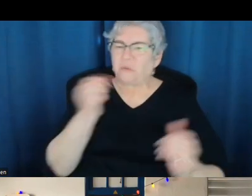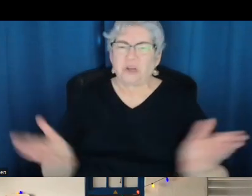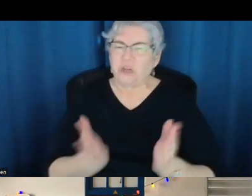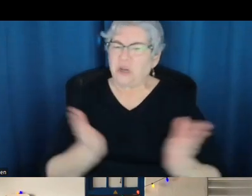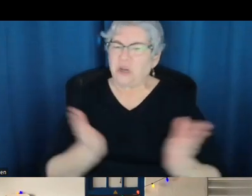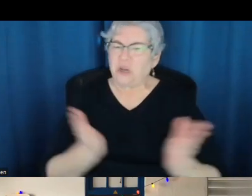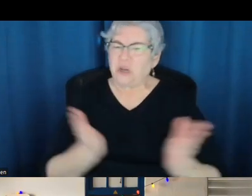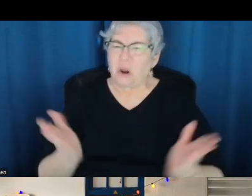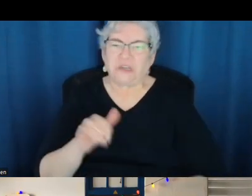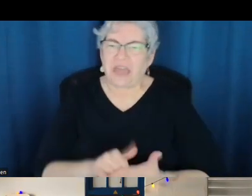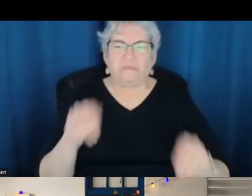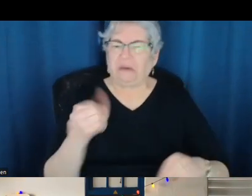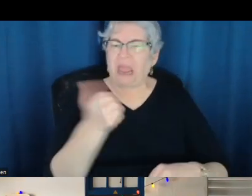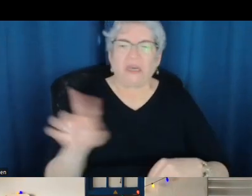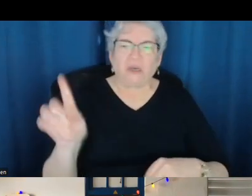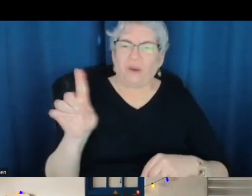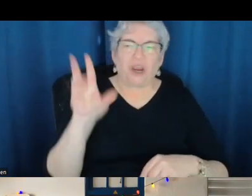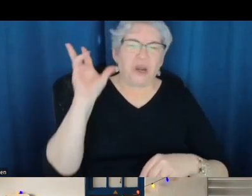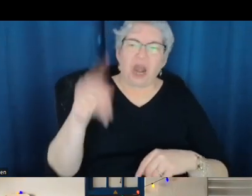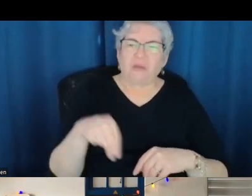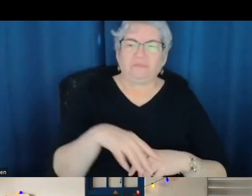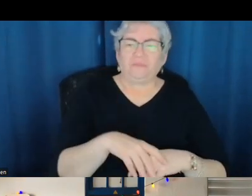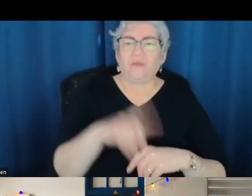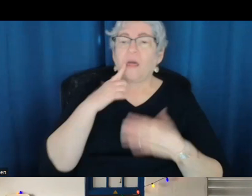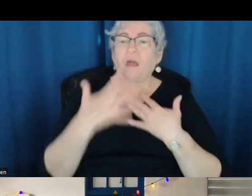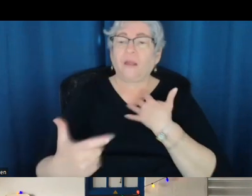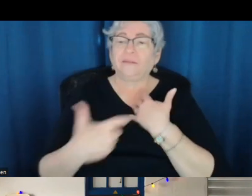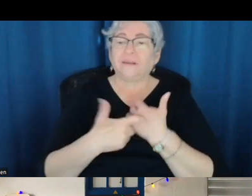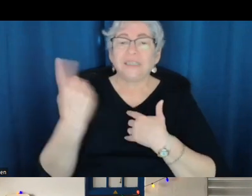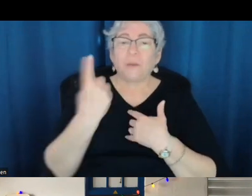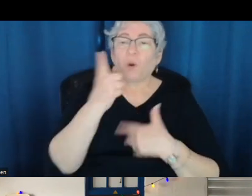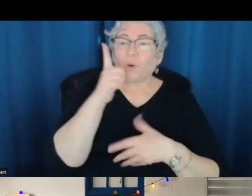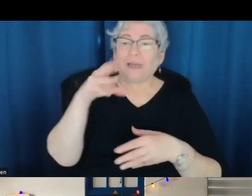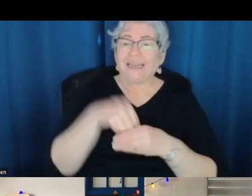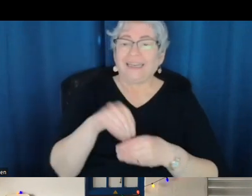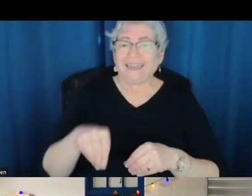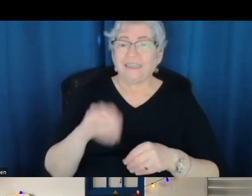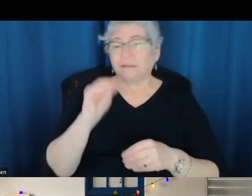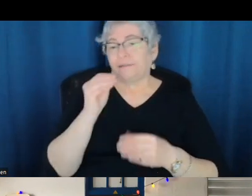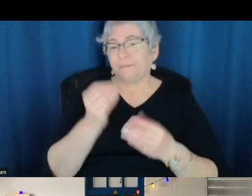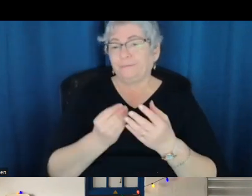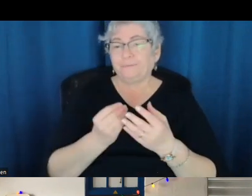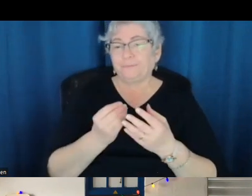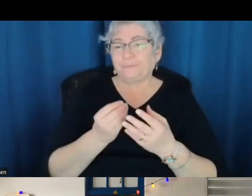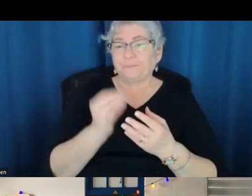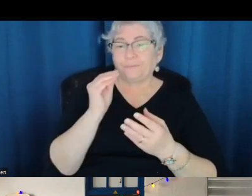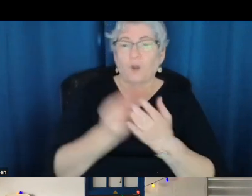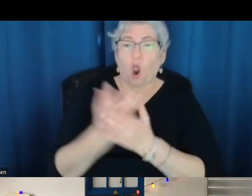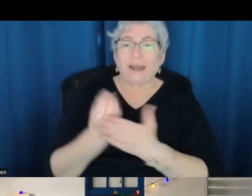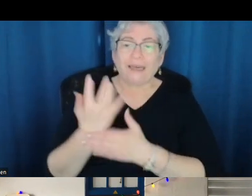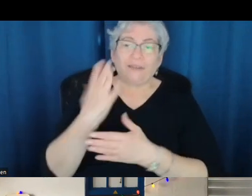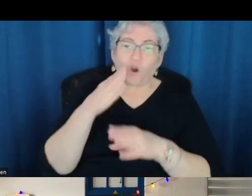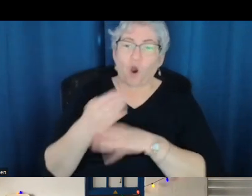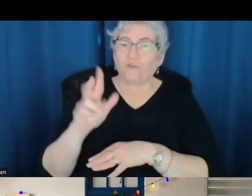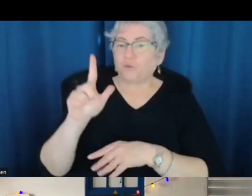really anywhere, because over time, especially as someone who's been in horticulture and gardening for over 25 years,